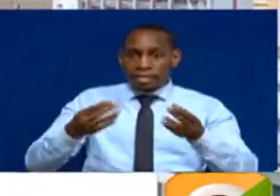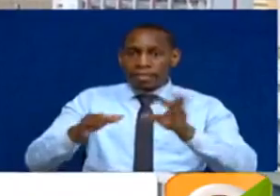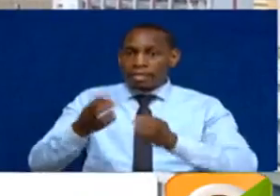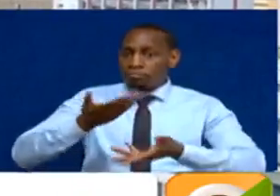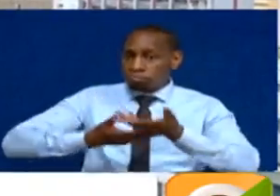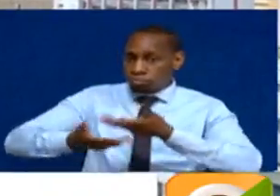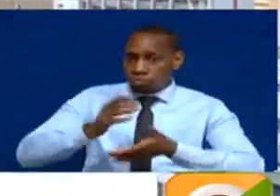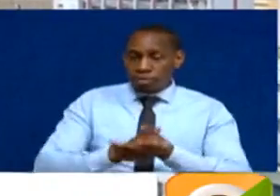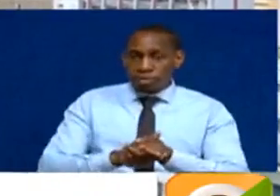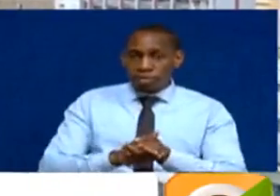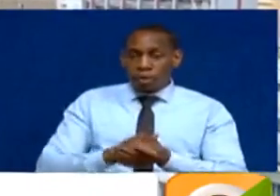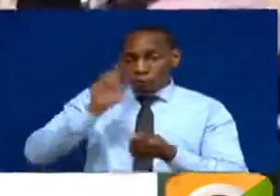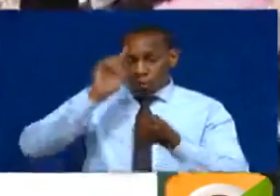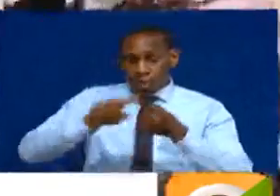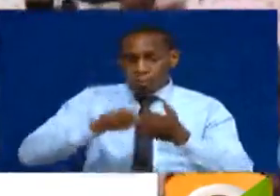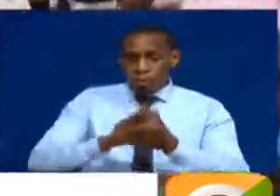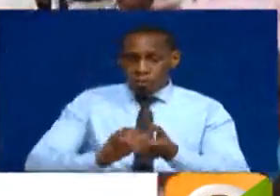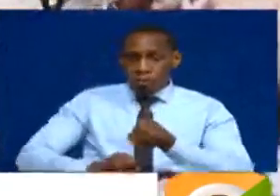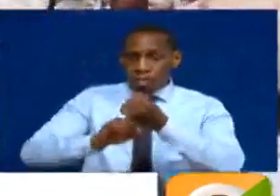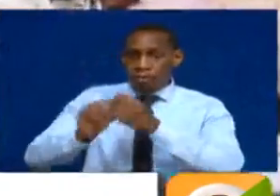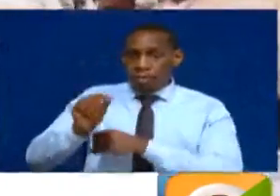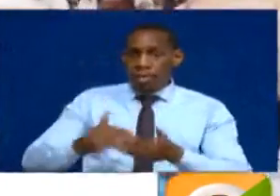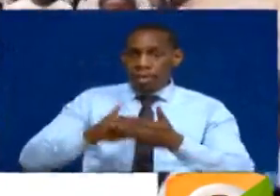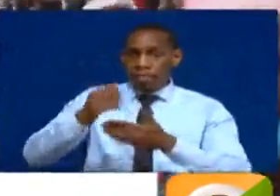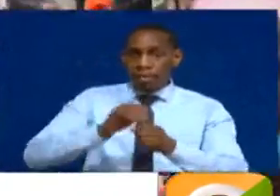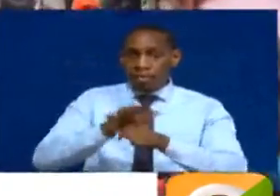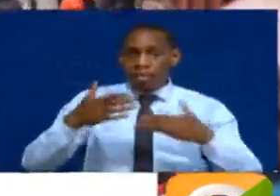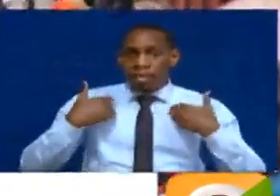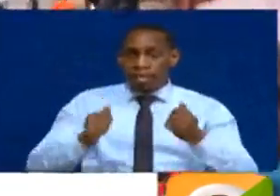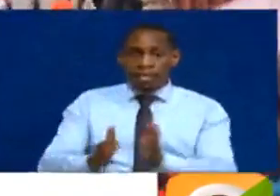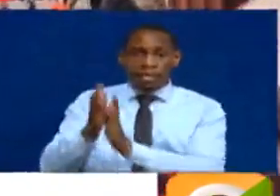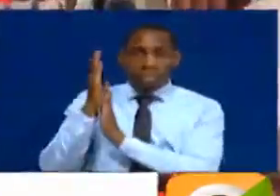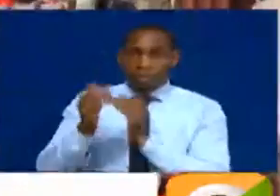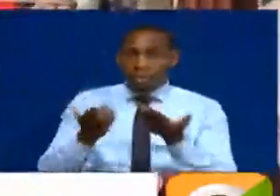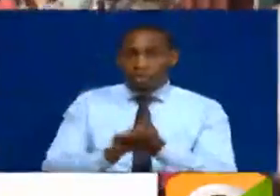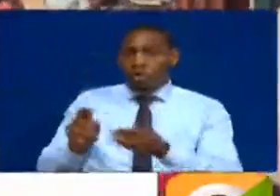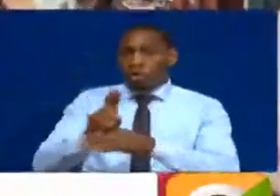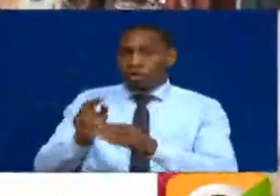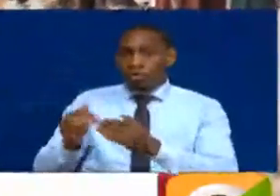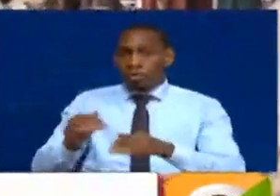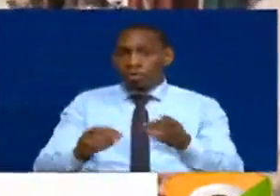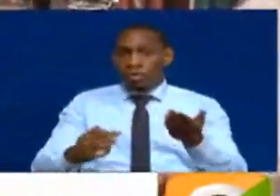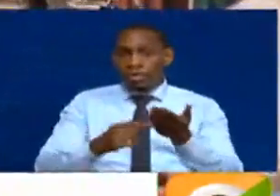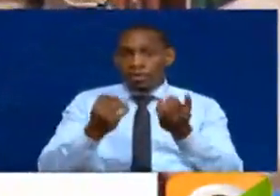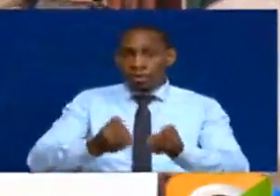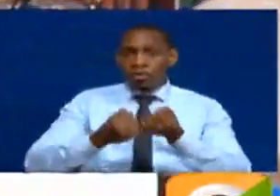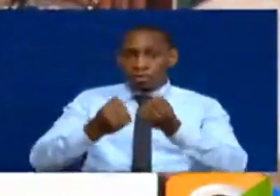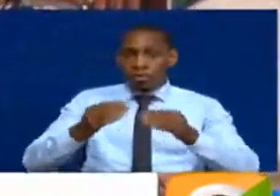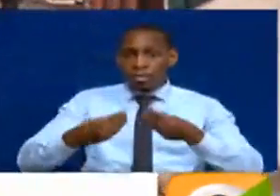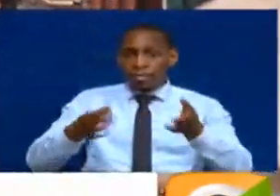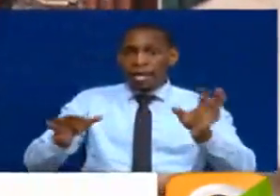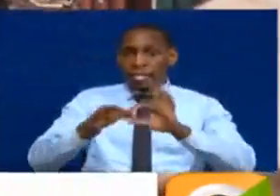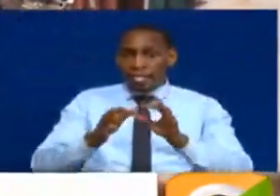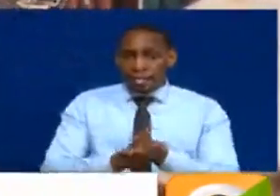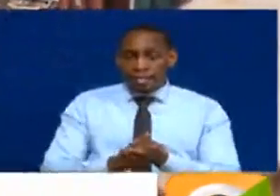Dialogue. The summit seeks to bolster the region's post-pandemic health security by leveraging technology to strengthen supply